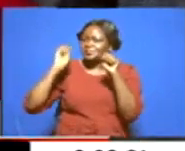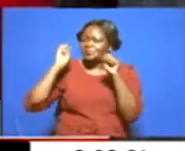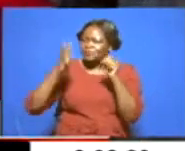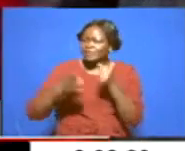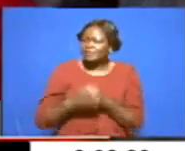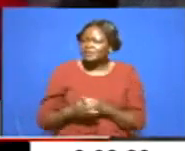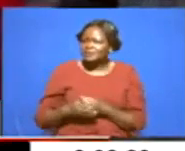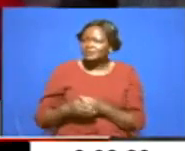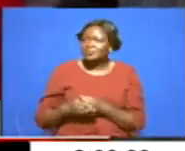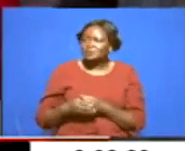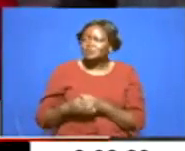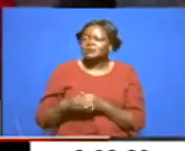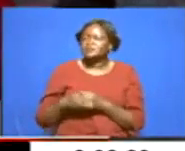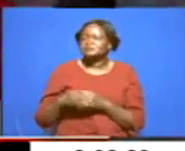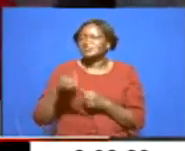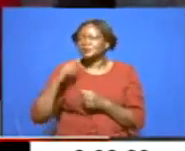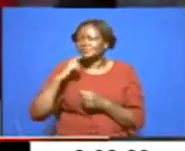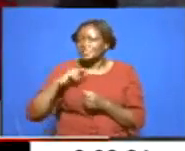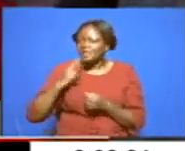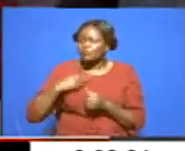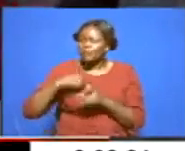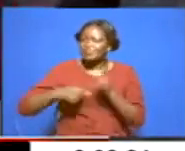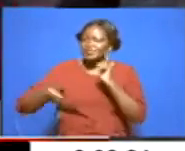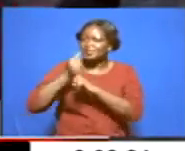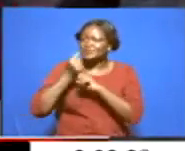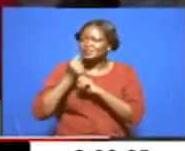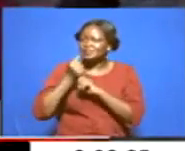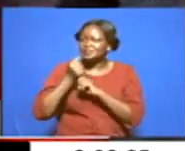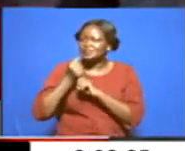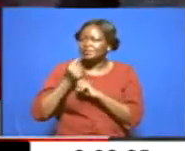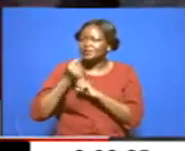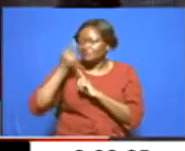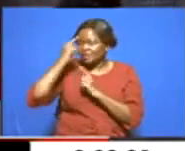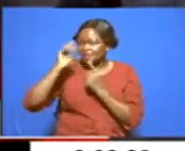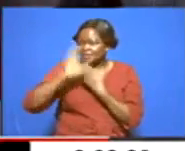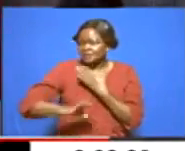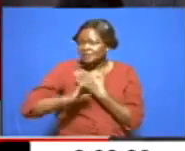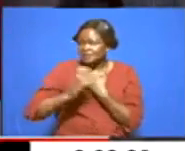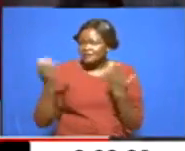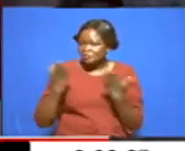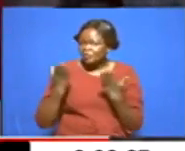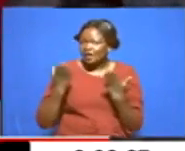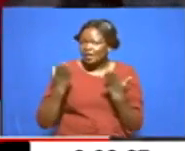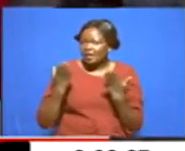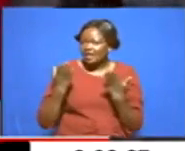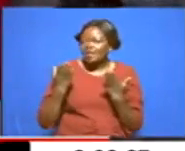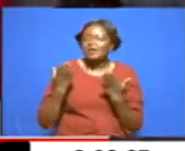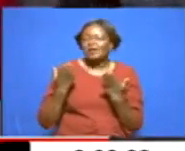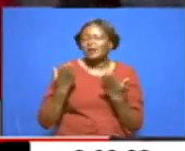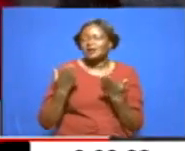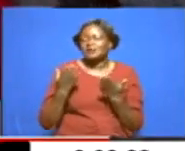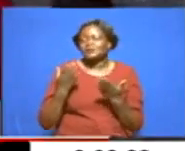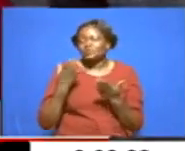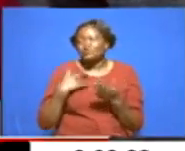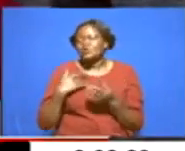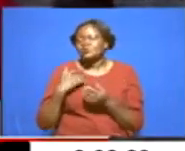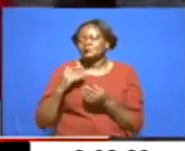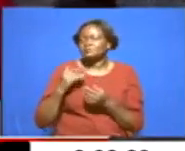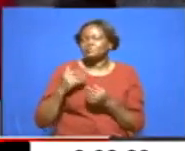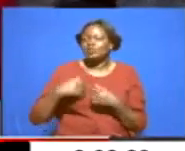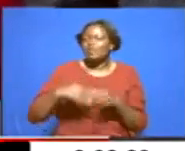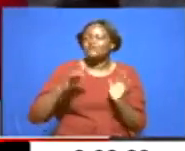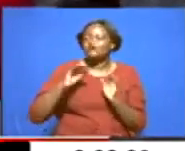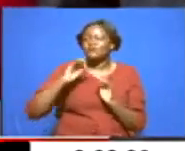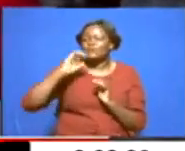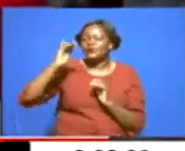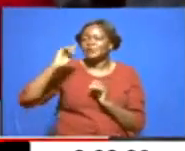telling us what he has achieved or what he has achieved for this country, and where he's actually leaving Mount Kenya Legion. Yes, as the outgoing president. All